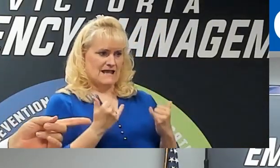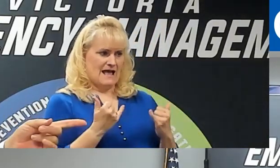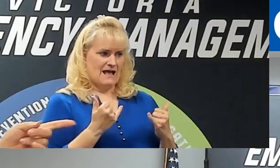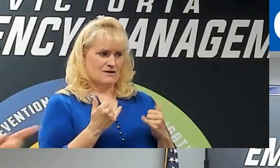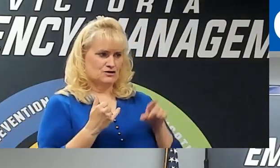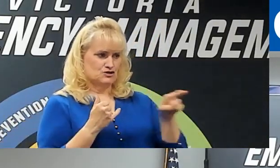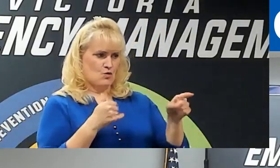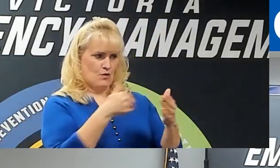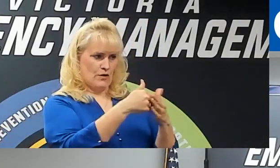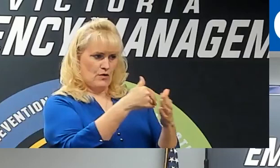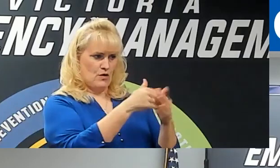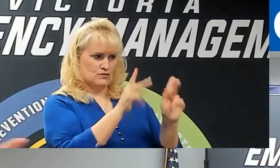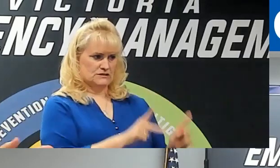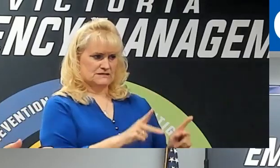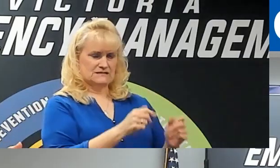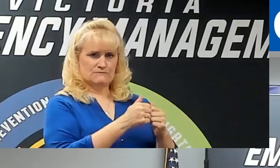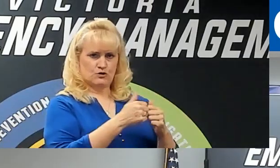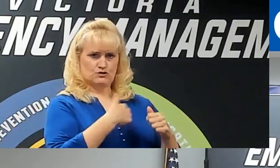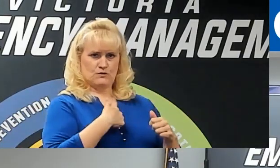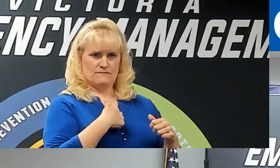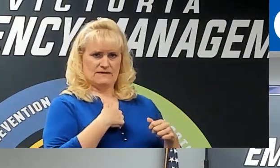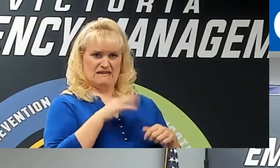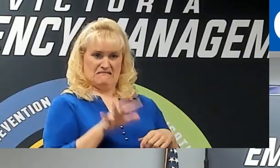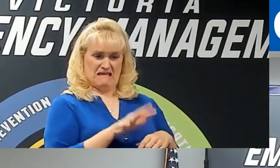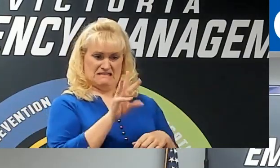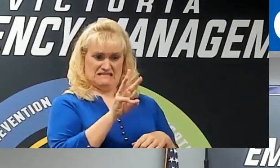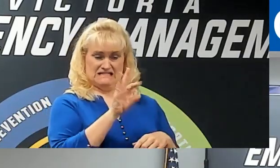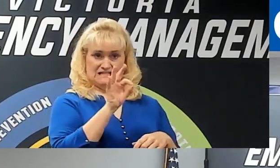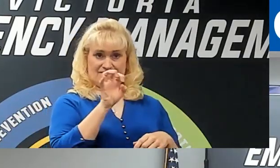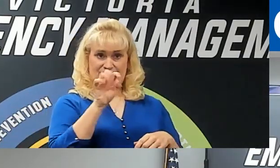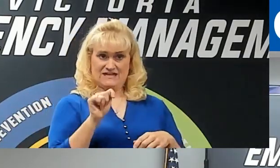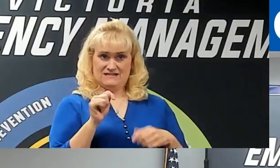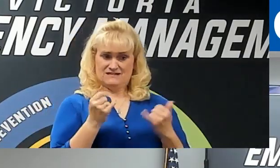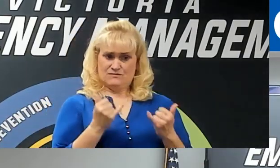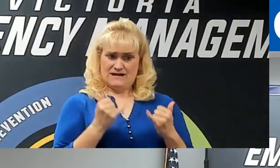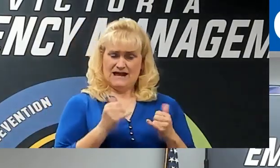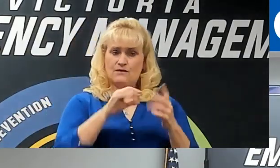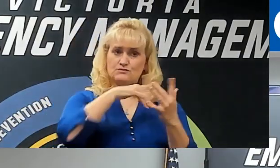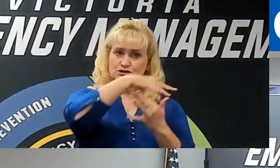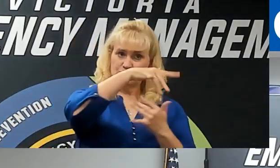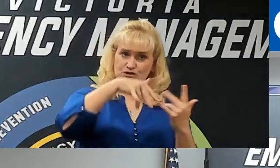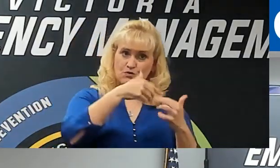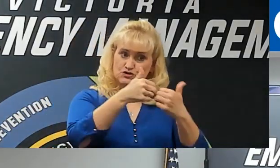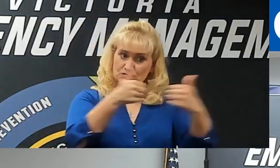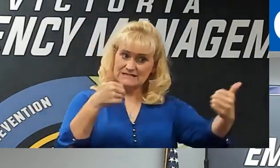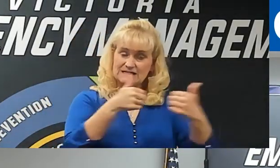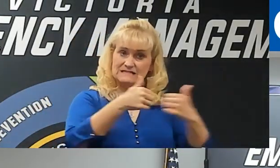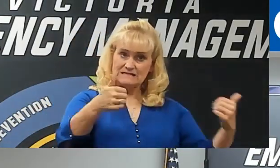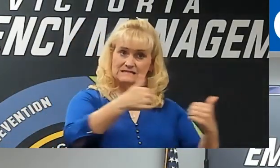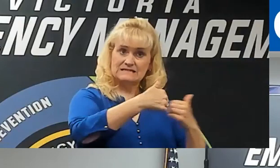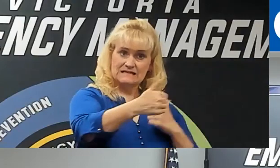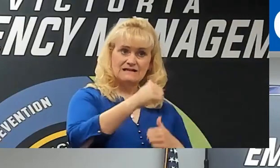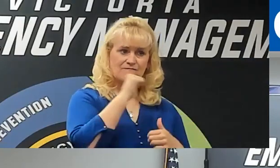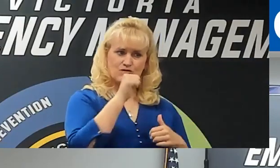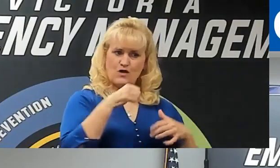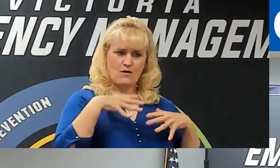the closest person to me. So, and that's at least 6 feet. So social distancing if you're not wearing a mask, okay?